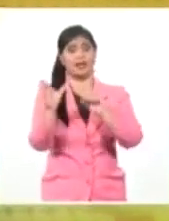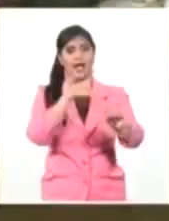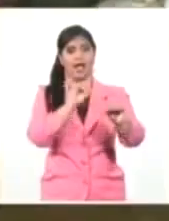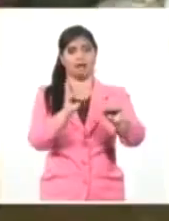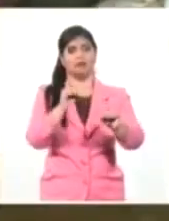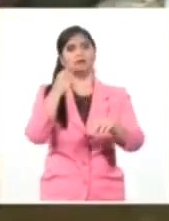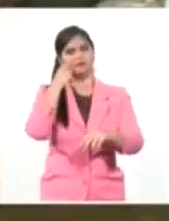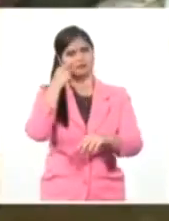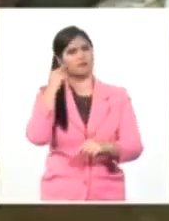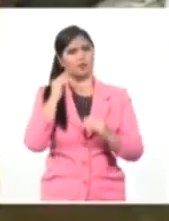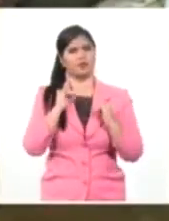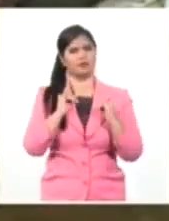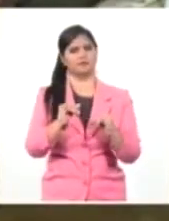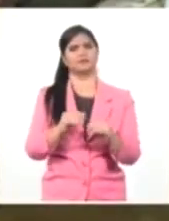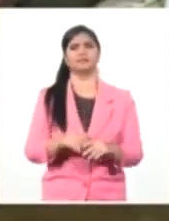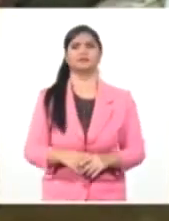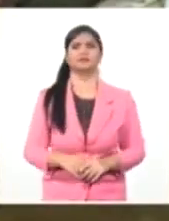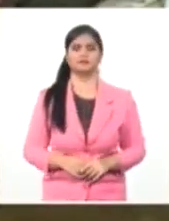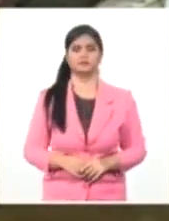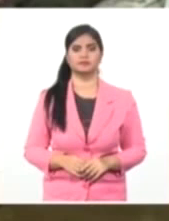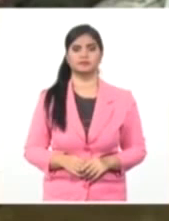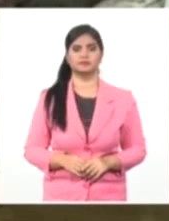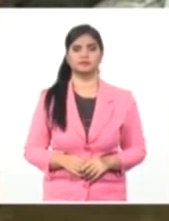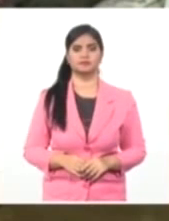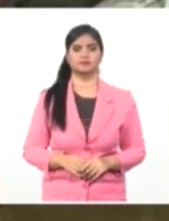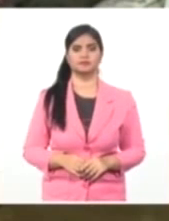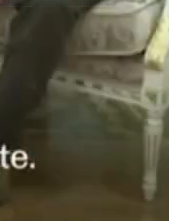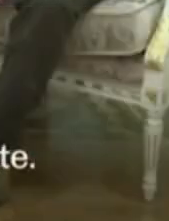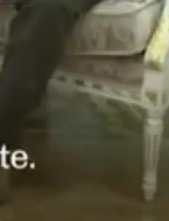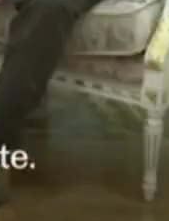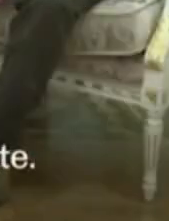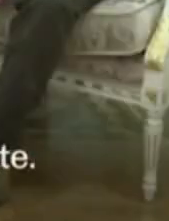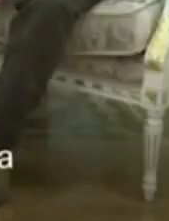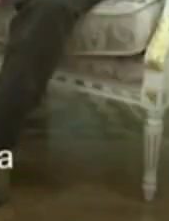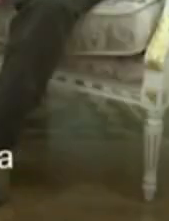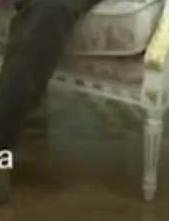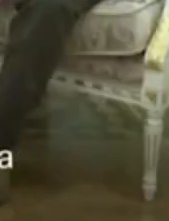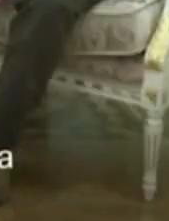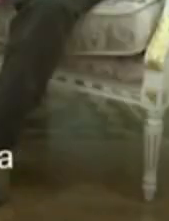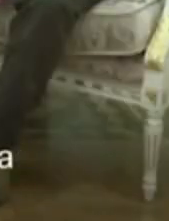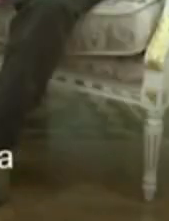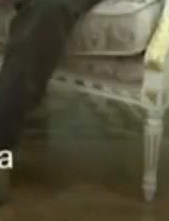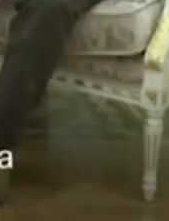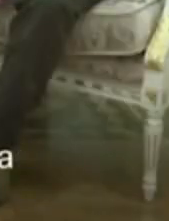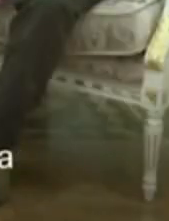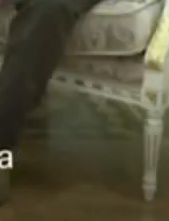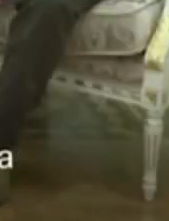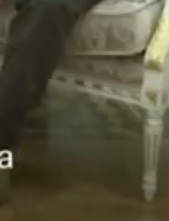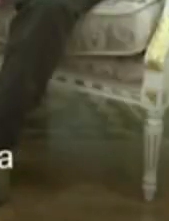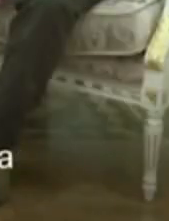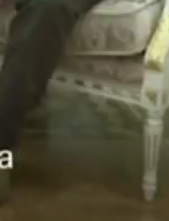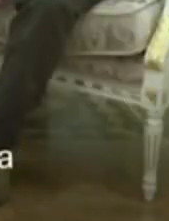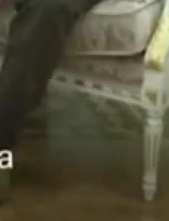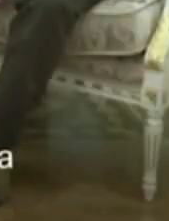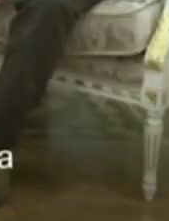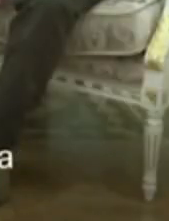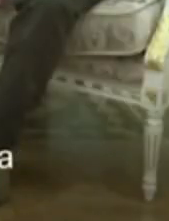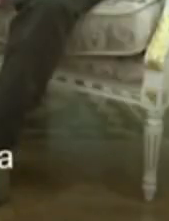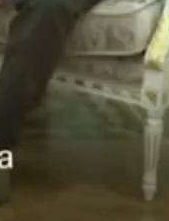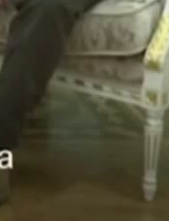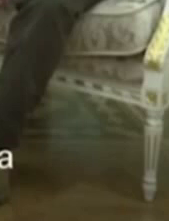prensa. Thank you very much for coming, Mr. President. That is a huge moment of supporting the Ukraine.